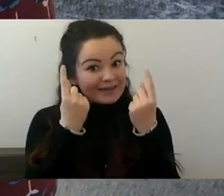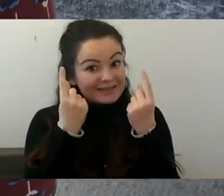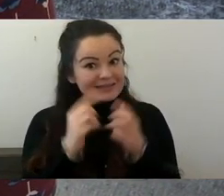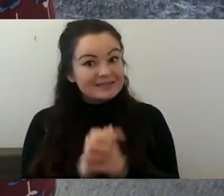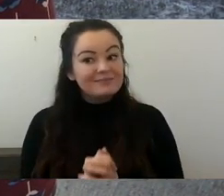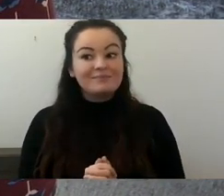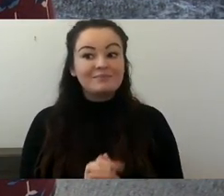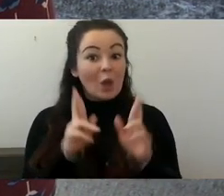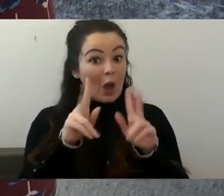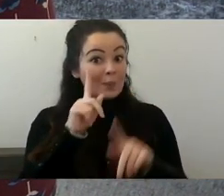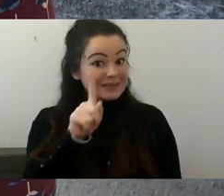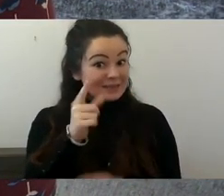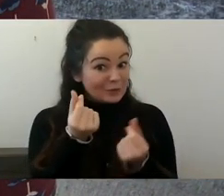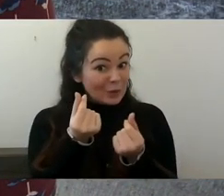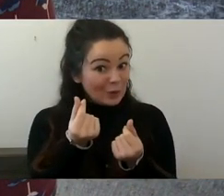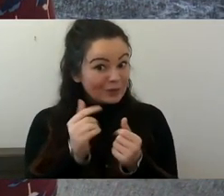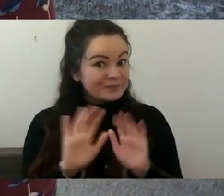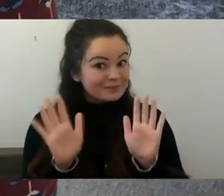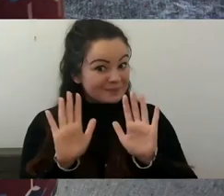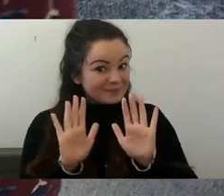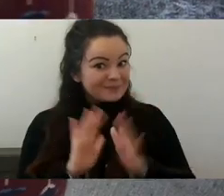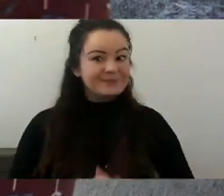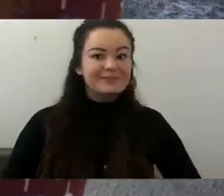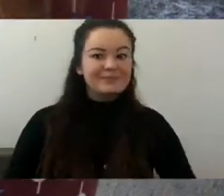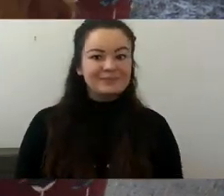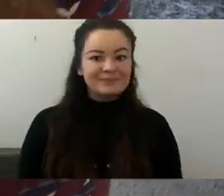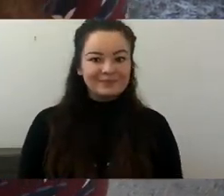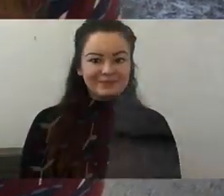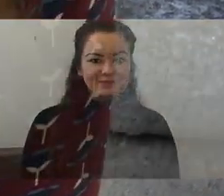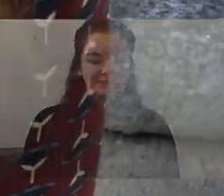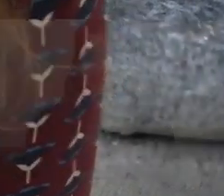And I hope this has given you some ideas, and hopefully see you soon.